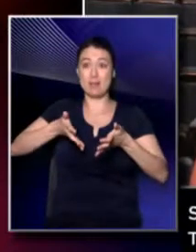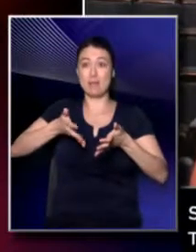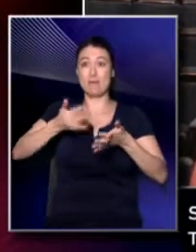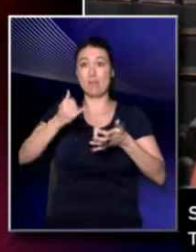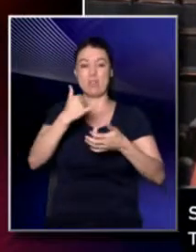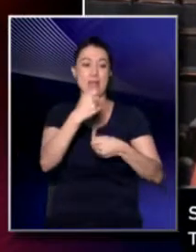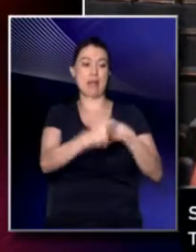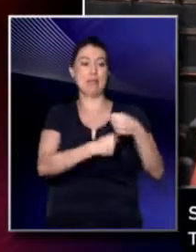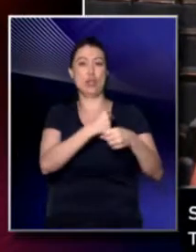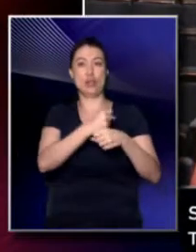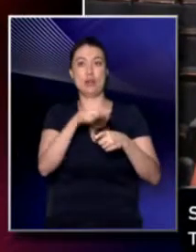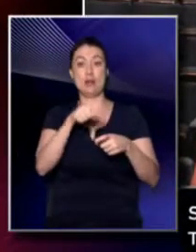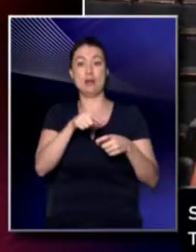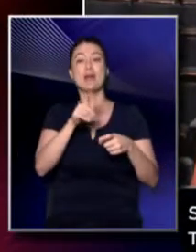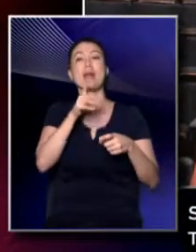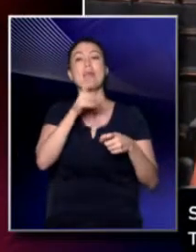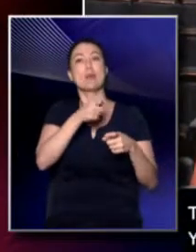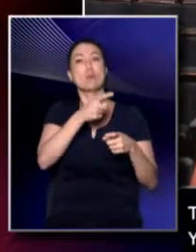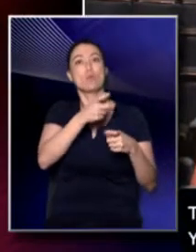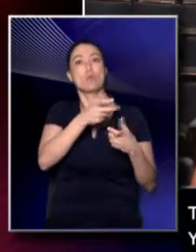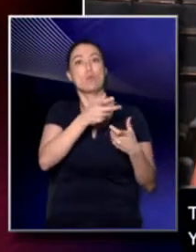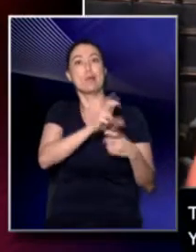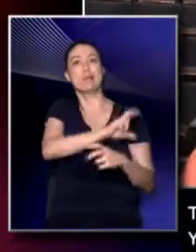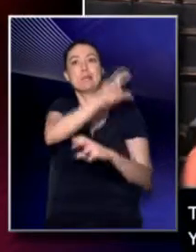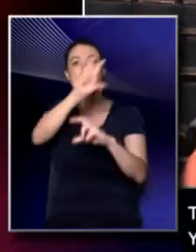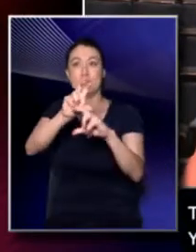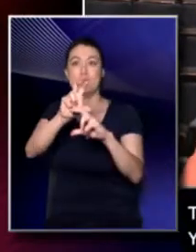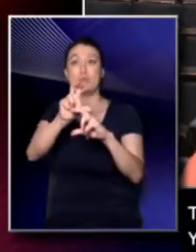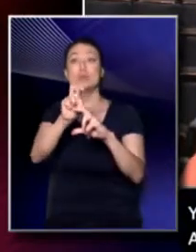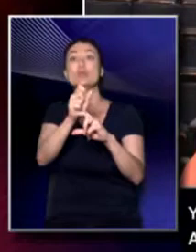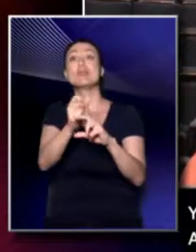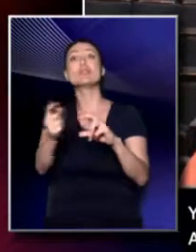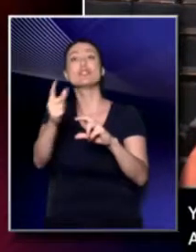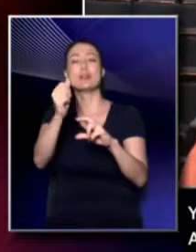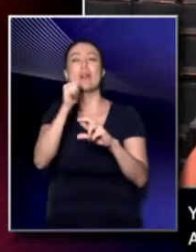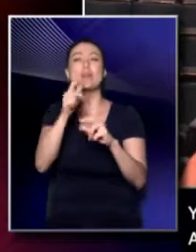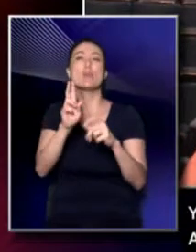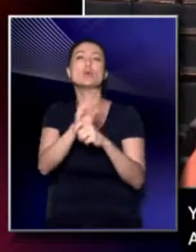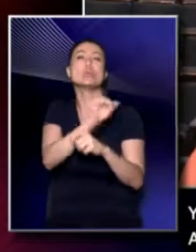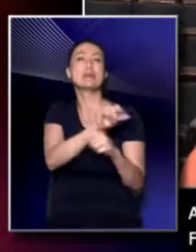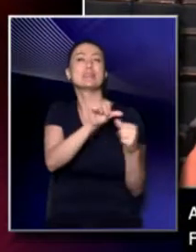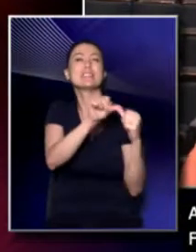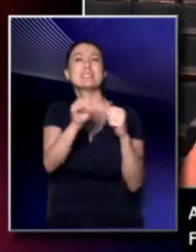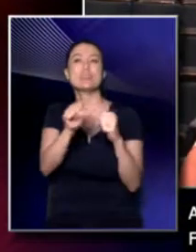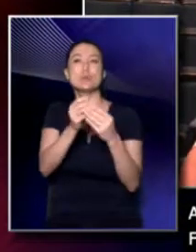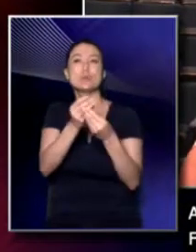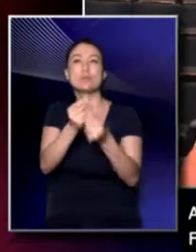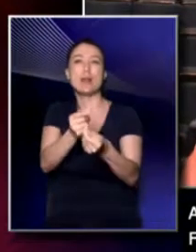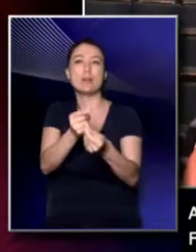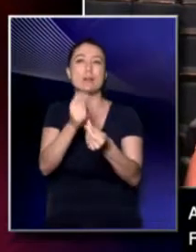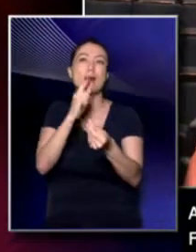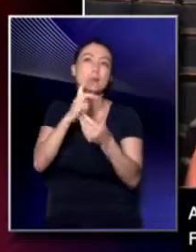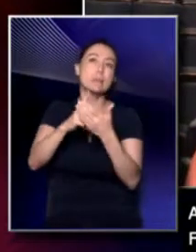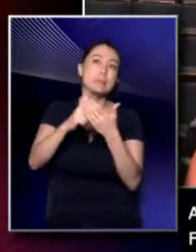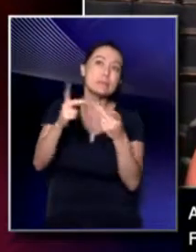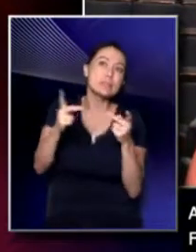year, a balance is carried over, and we did use that to continue to fund something that's a position or an